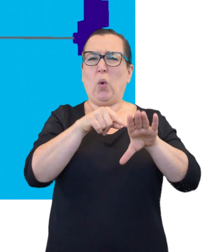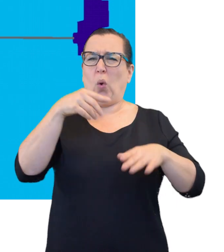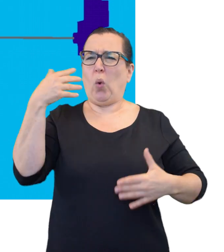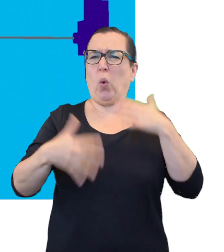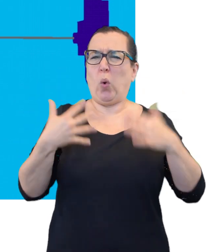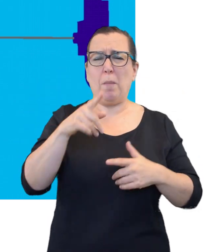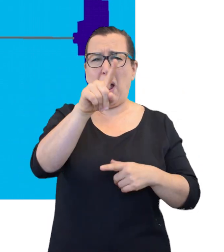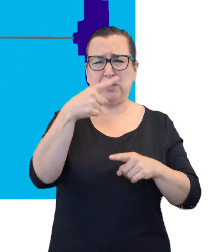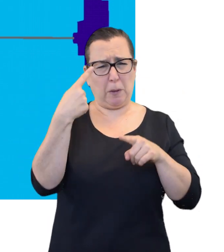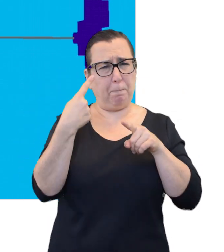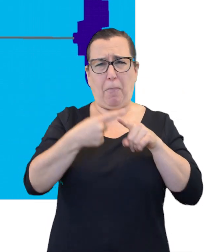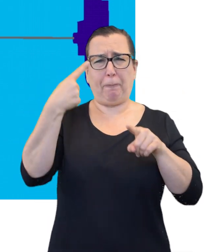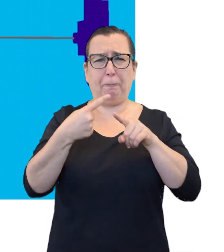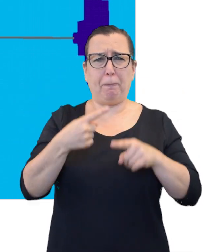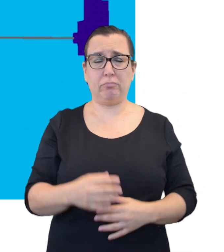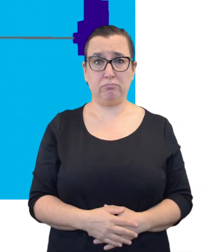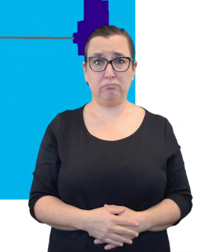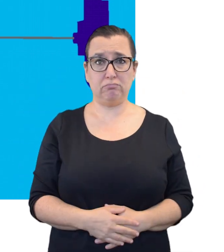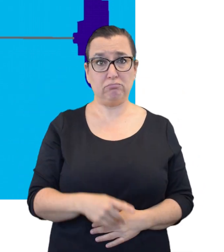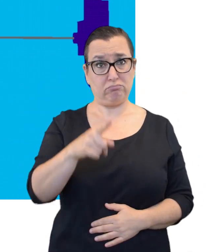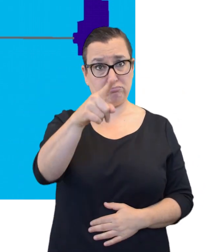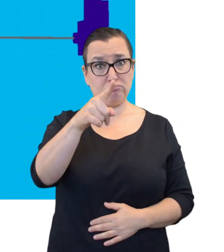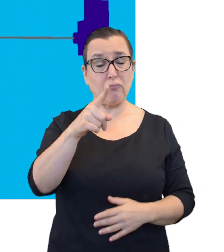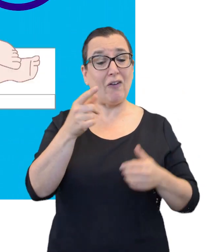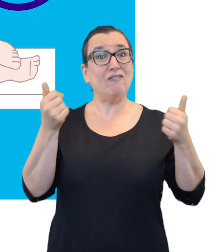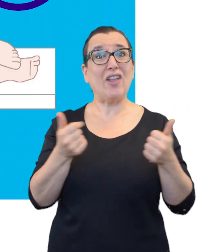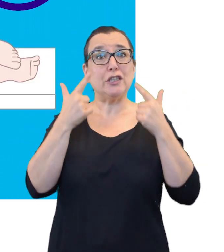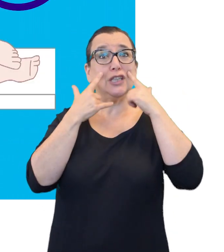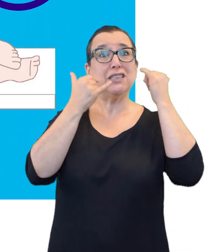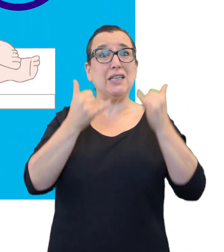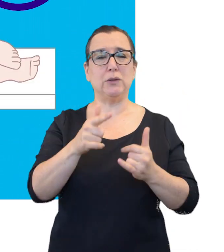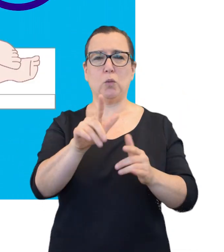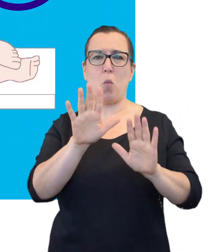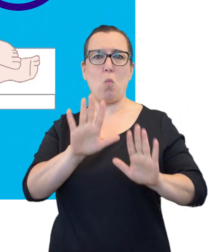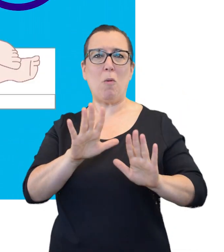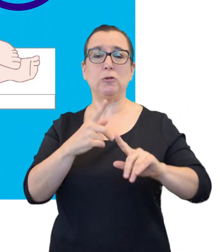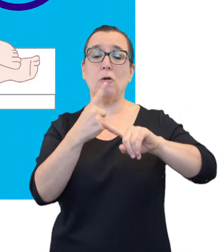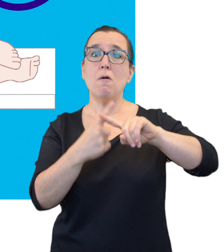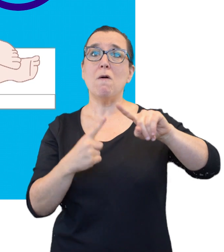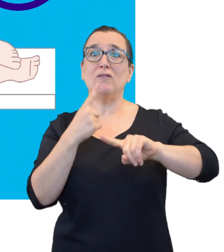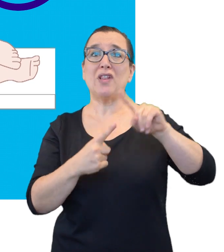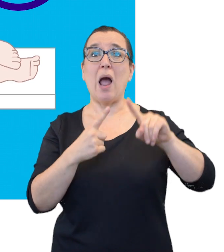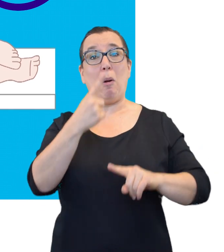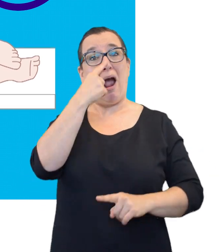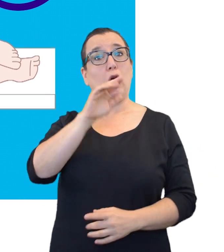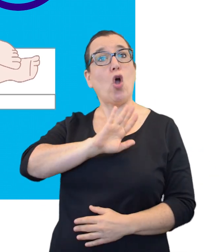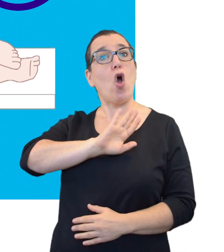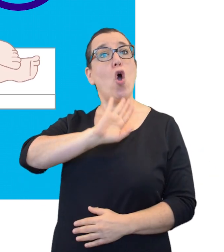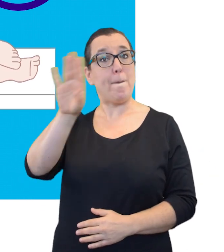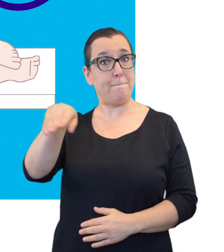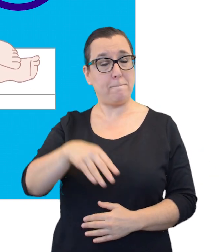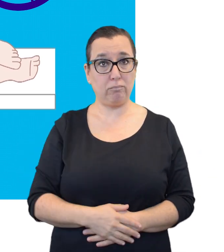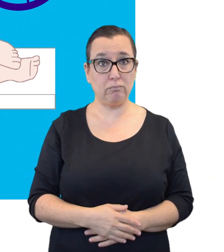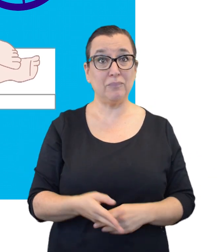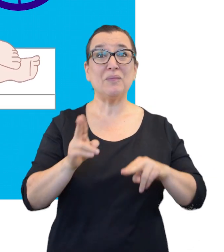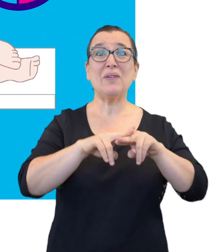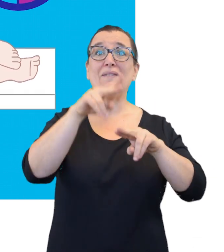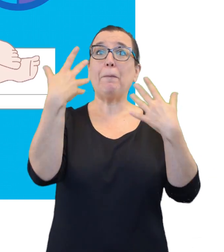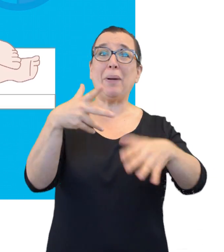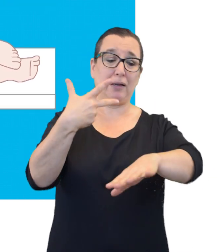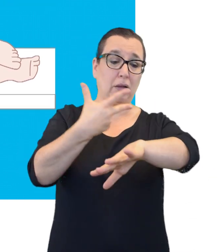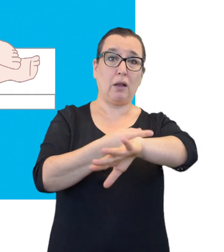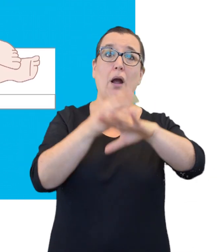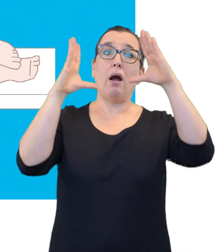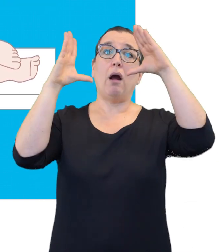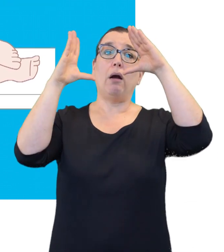painful as the needle goes in but it doesn't last for long. You usually go home about half an hour after the test. If you had